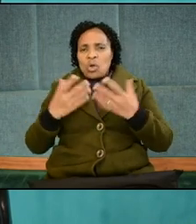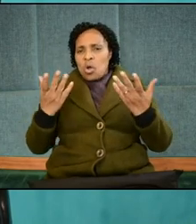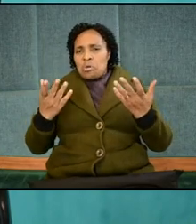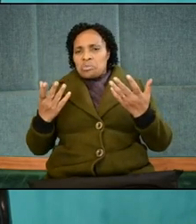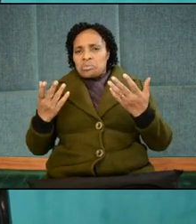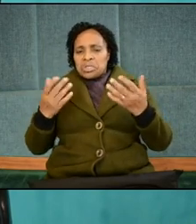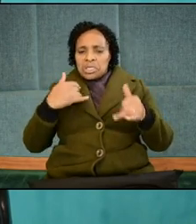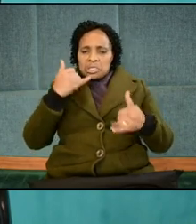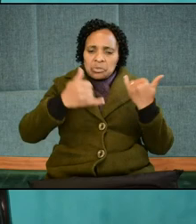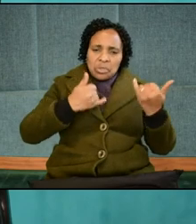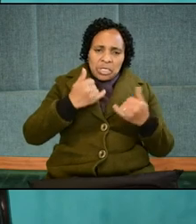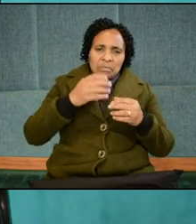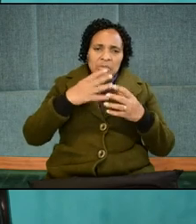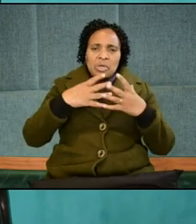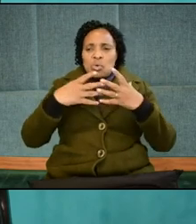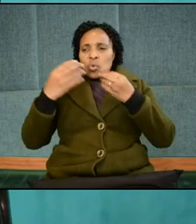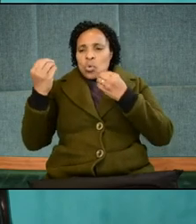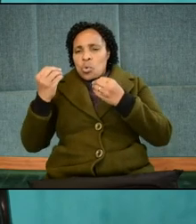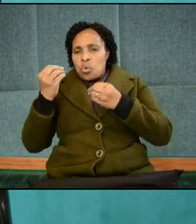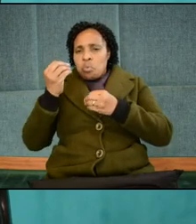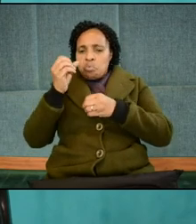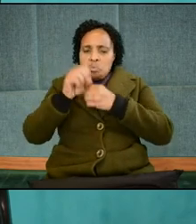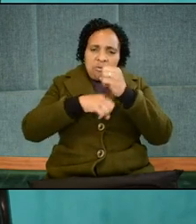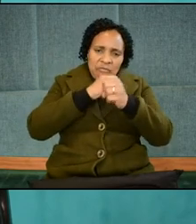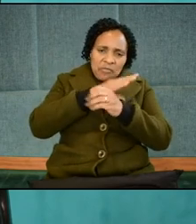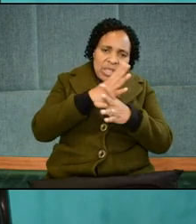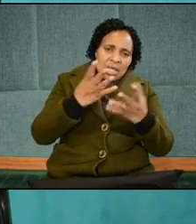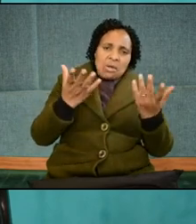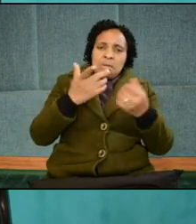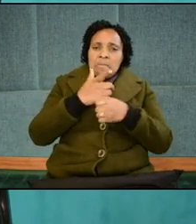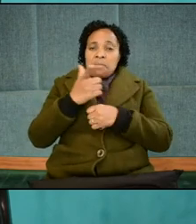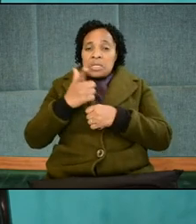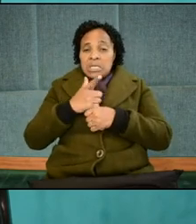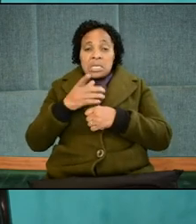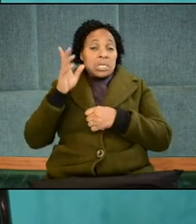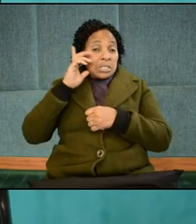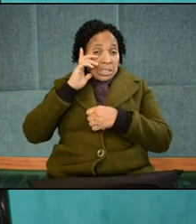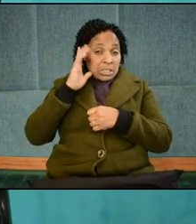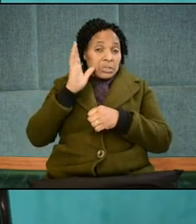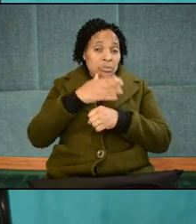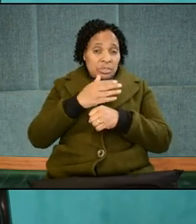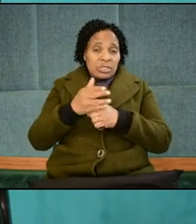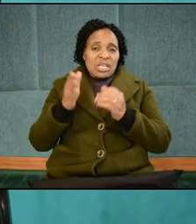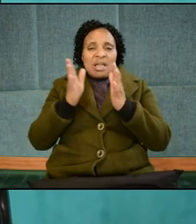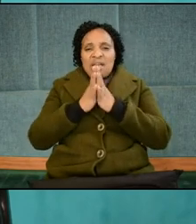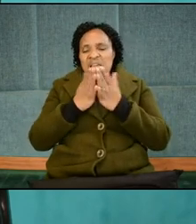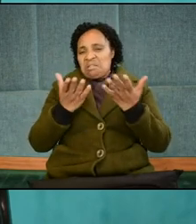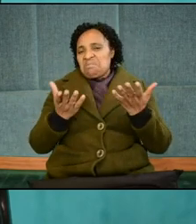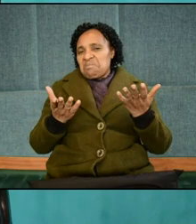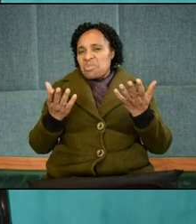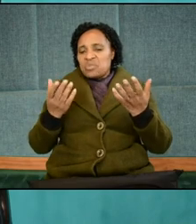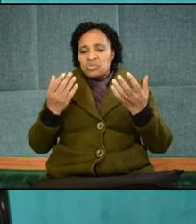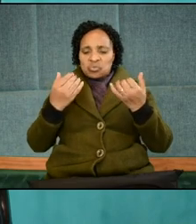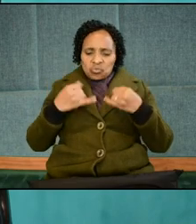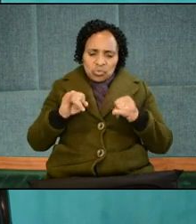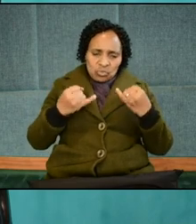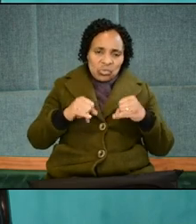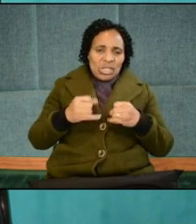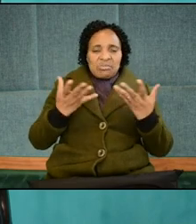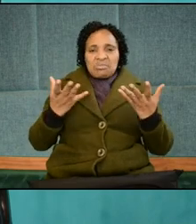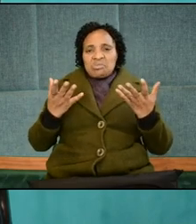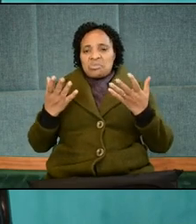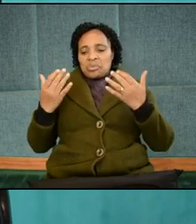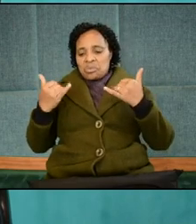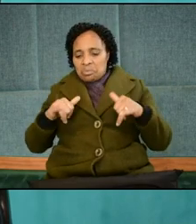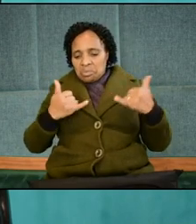do? I'll go to the media, watch movies, or listening to music, and then impure entertainment, that's where it